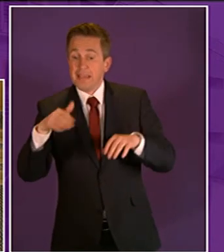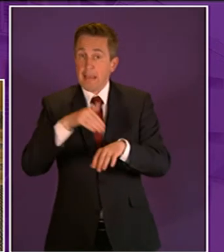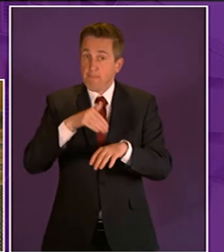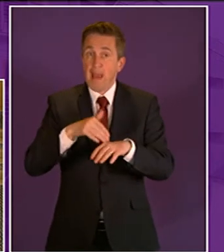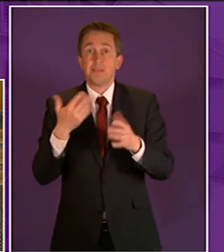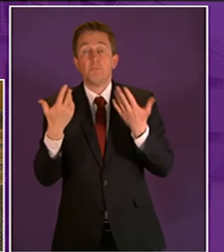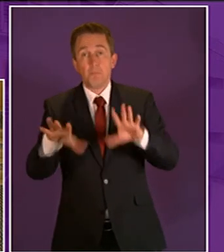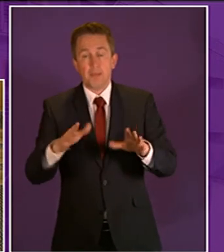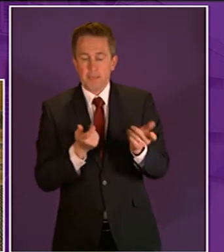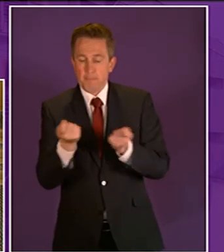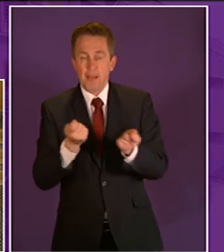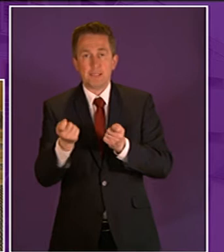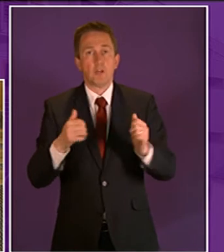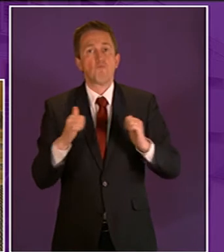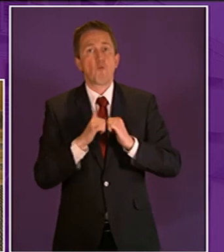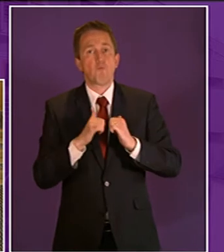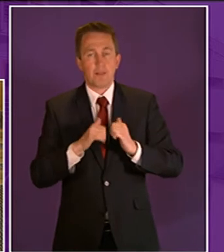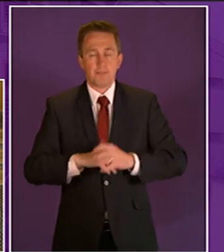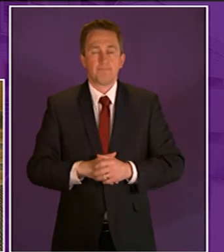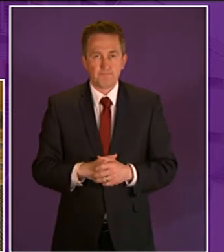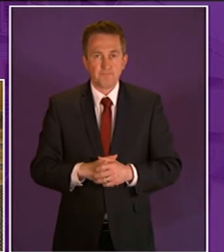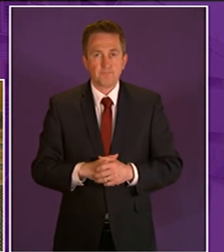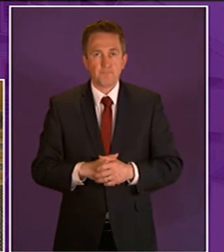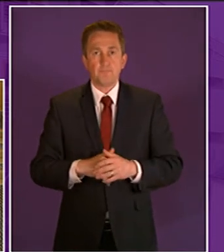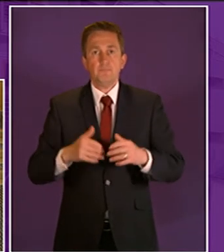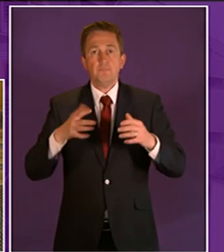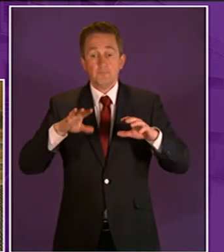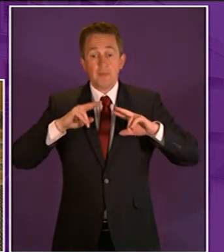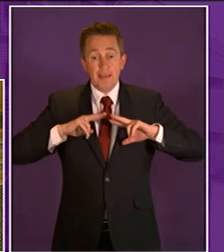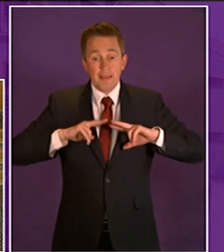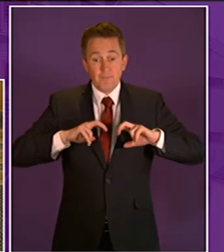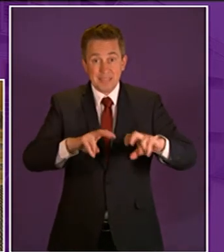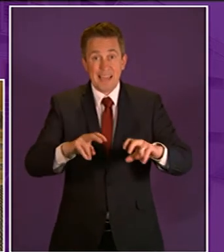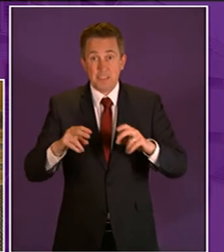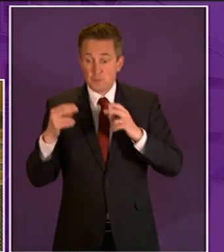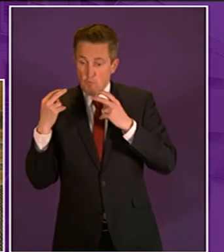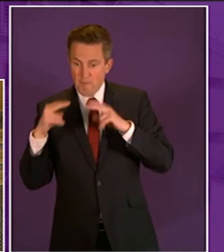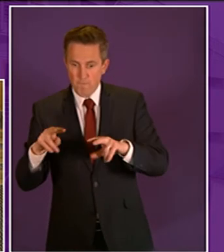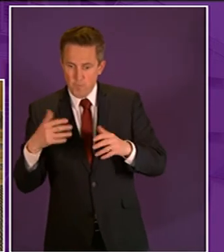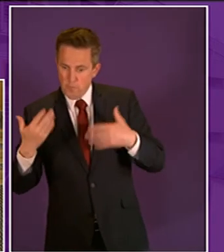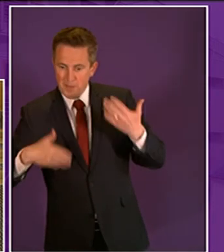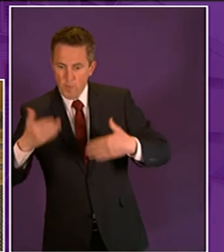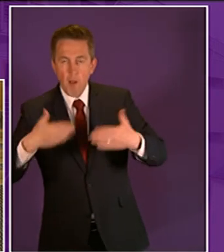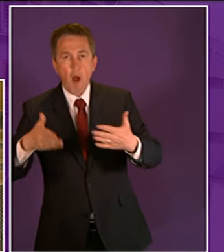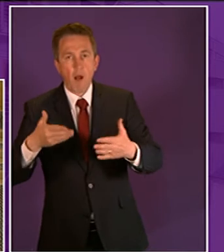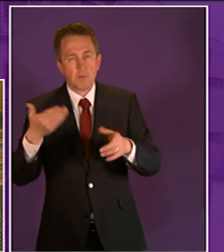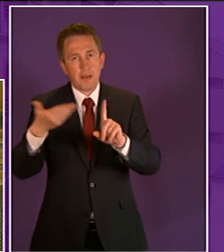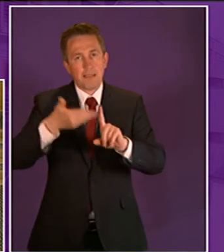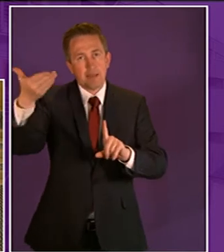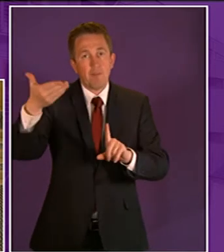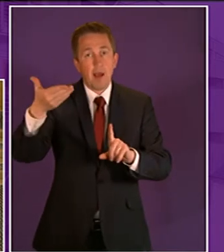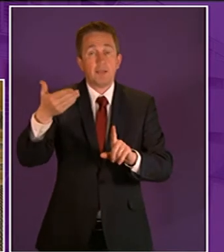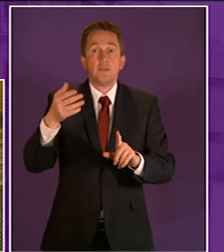appropriately. While investigations and reviews are underway, initial assessment highlighted that across health boards, less